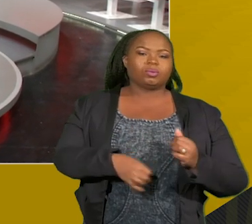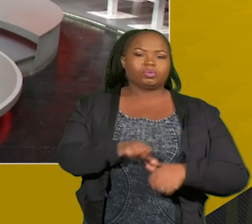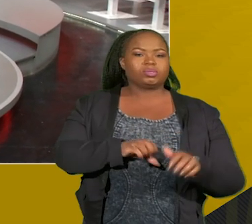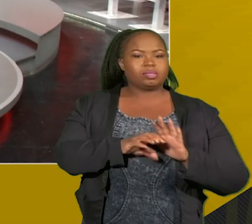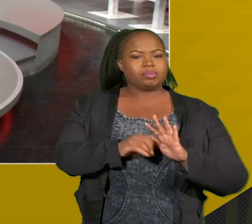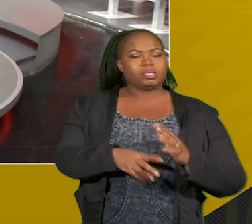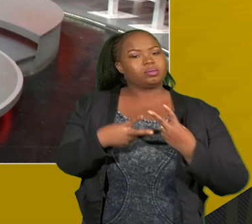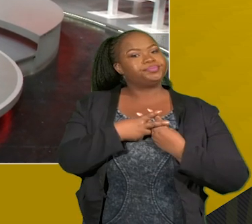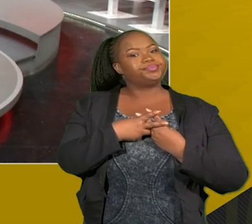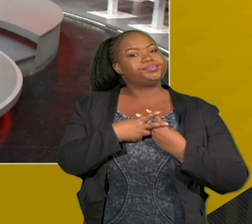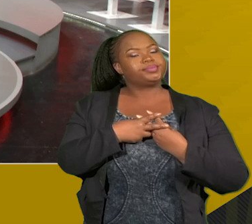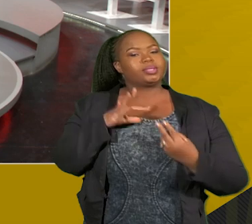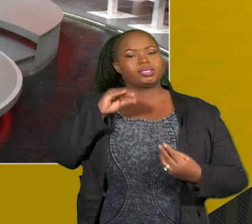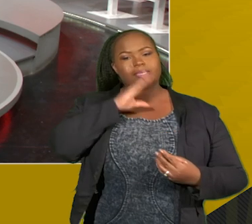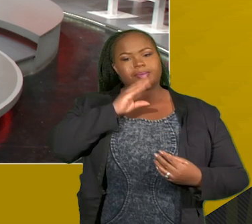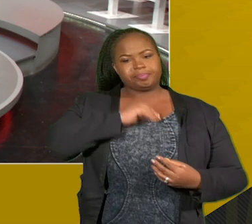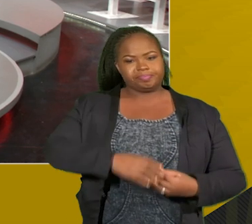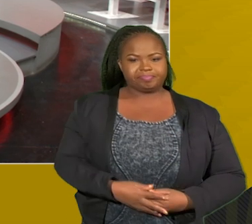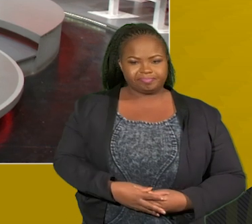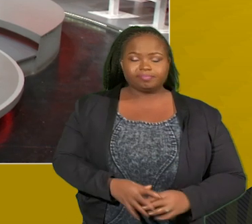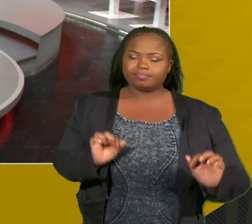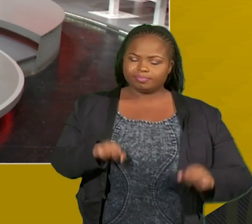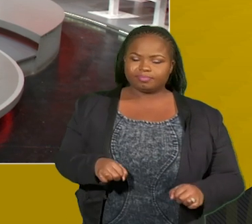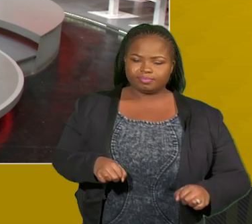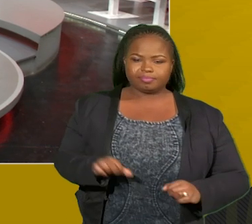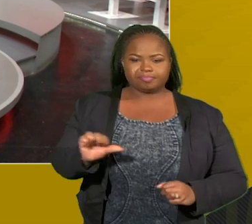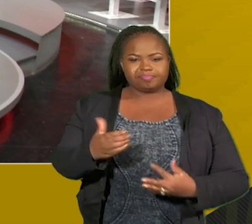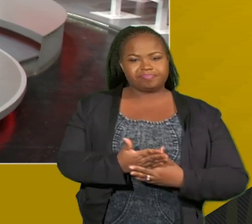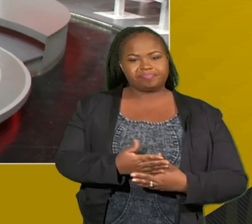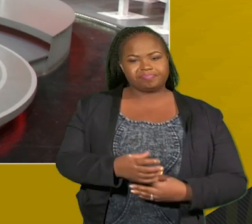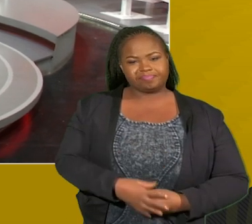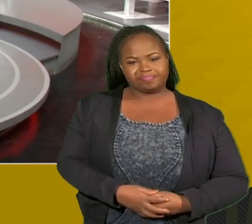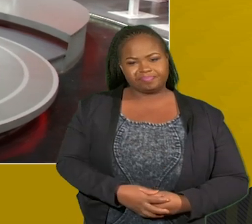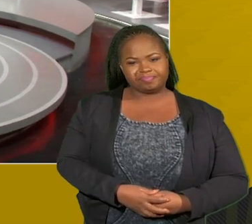Kulenzo Kumana. The hashtag is IDailyTheta. Yes, please do find us after the break.